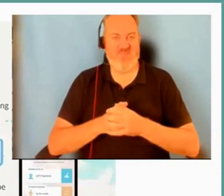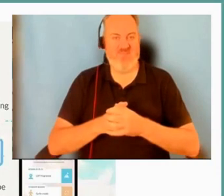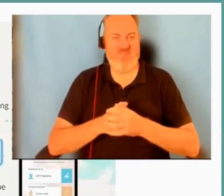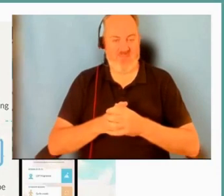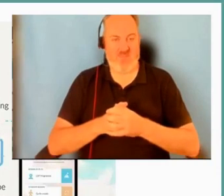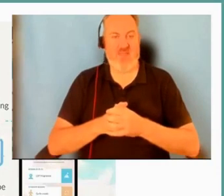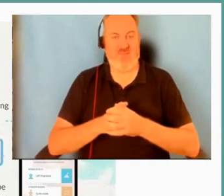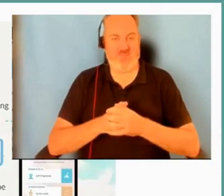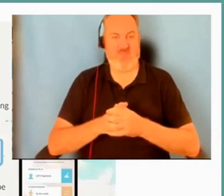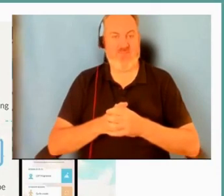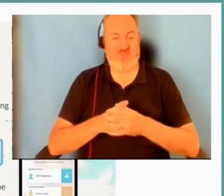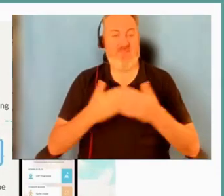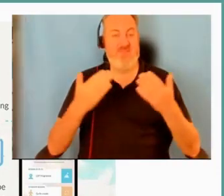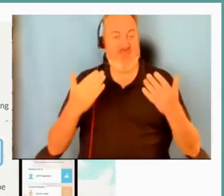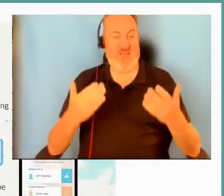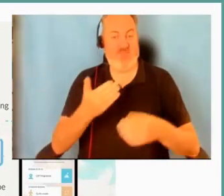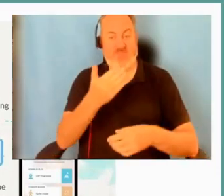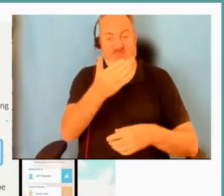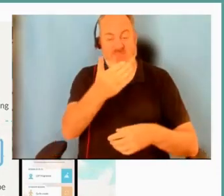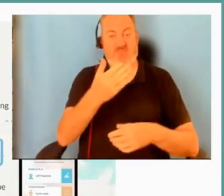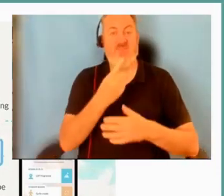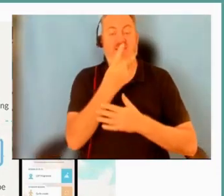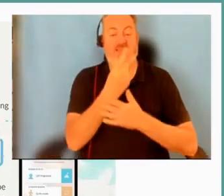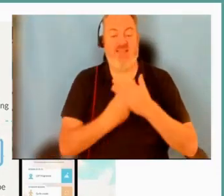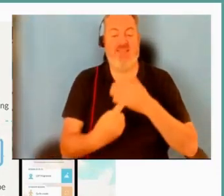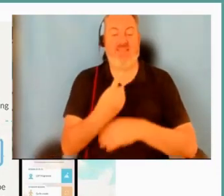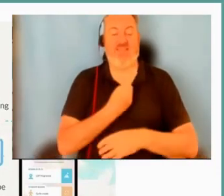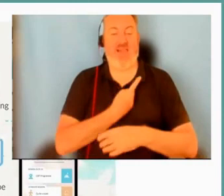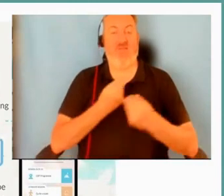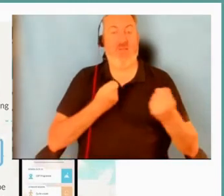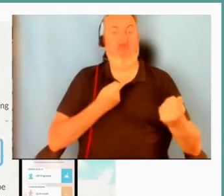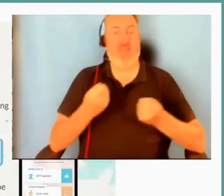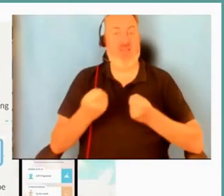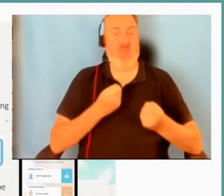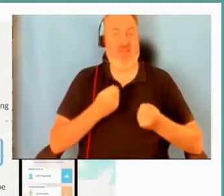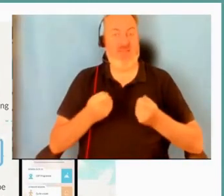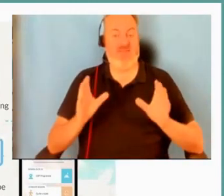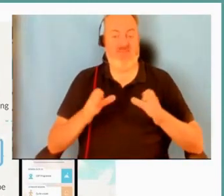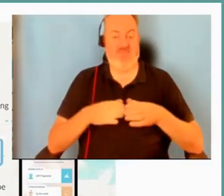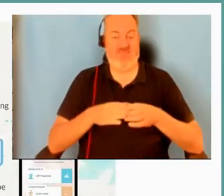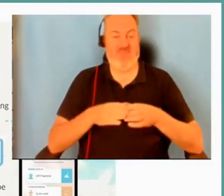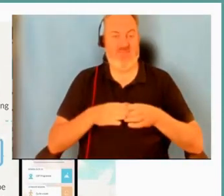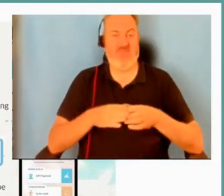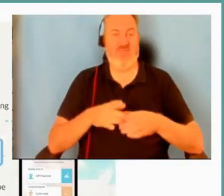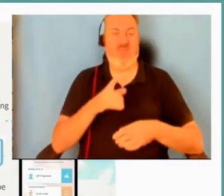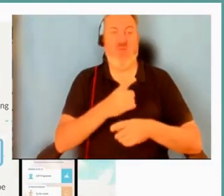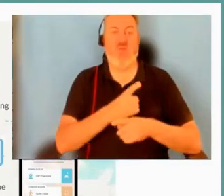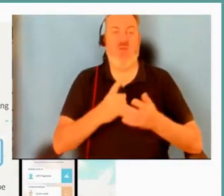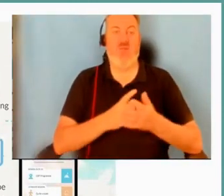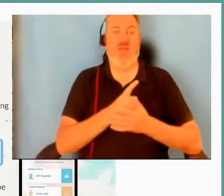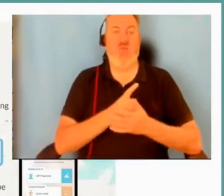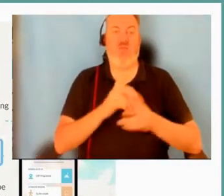So I'm just going to finish up on the self-management part of this online workshop, and I'm going to talk about the Brothers in Arms Thrive